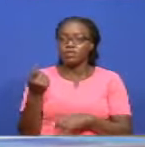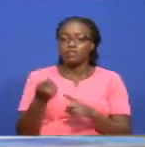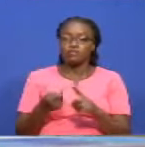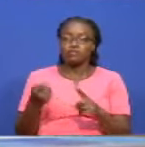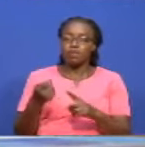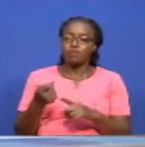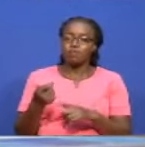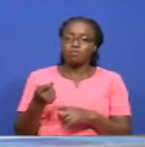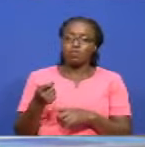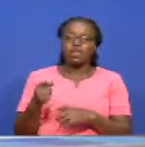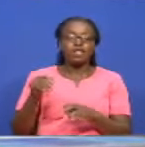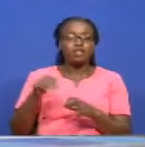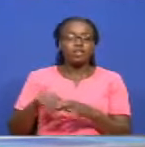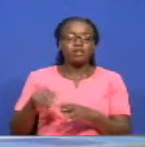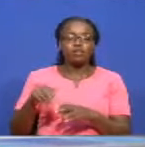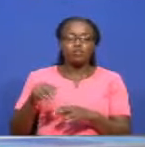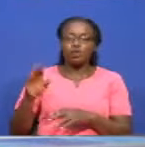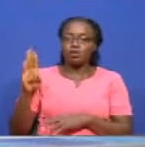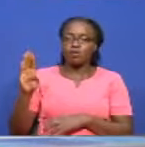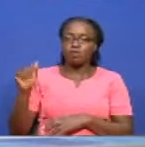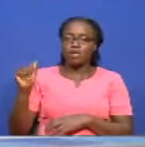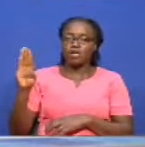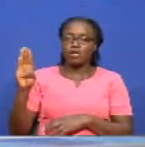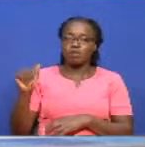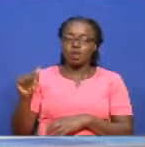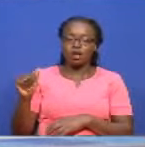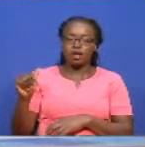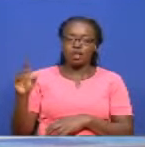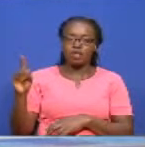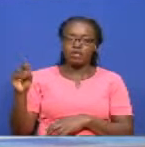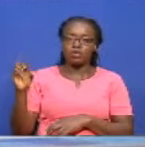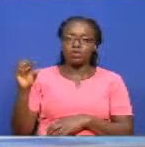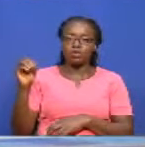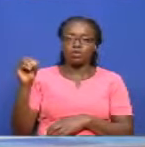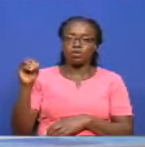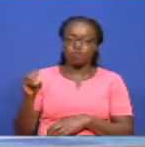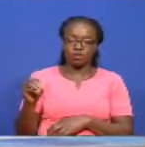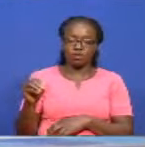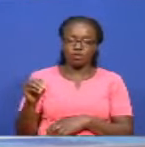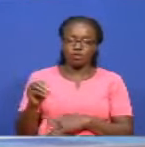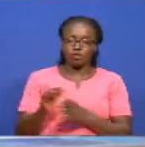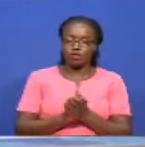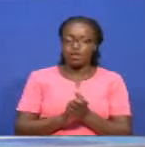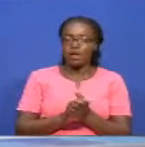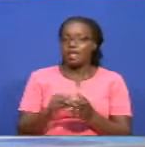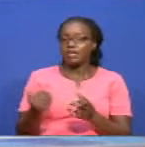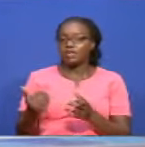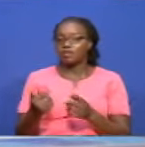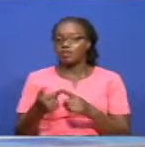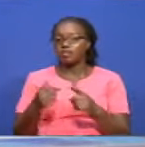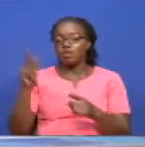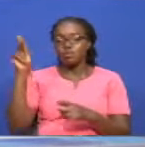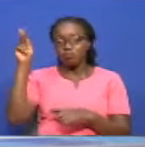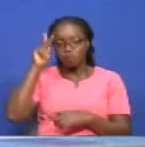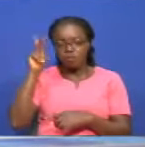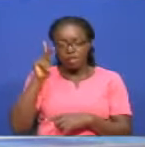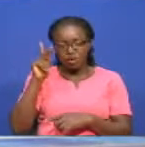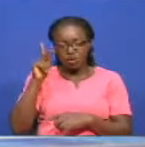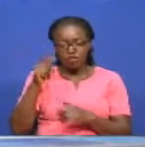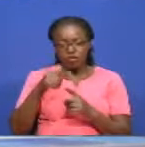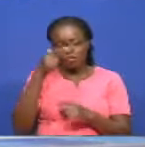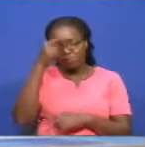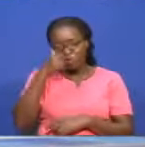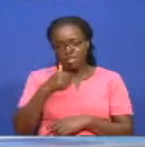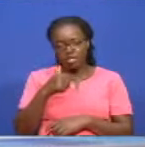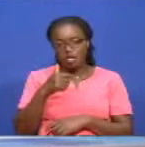Babadogo. Julius, watching from Malindi, Ganda. And James Maura, you are watching from Kayole. Watching from Thika, Joseph